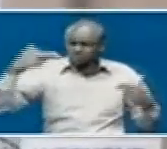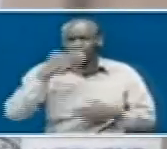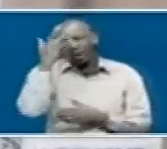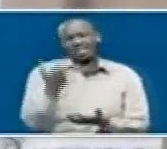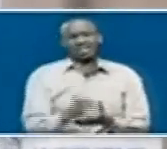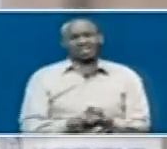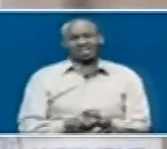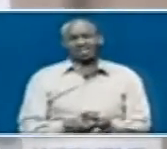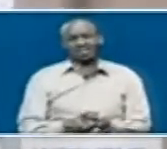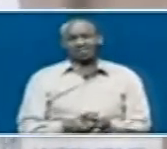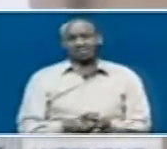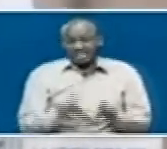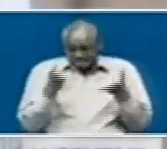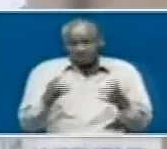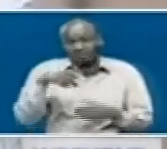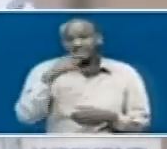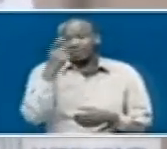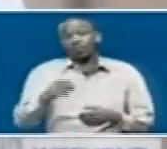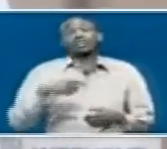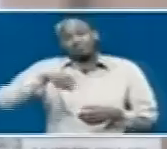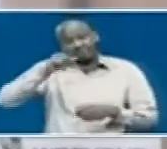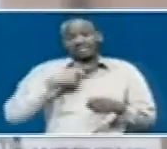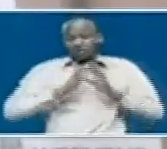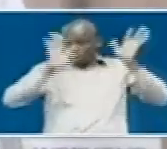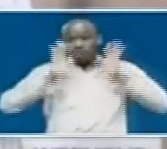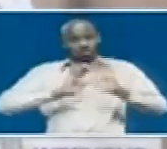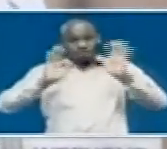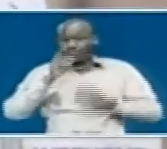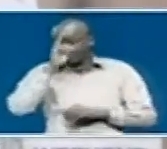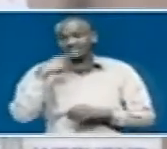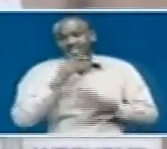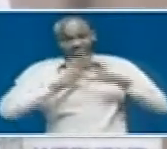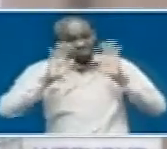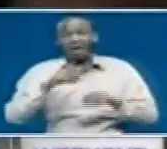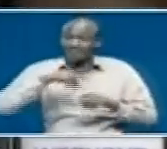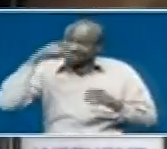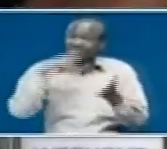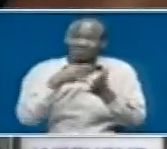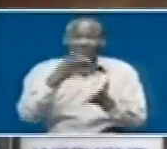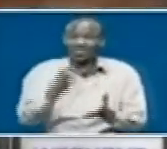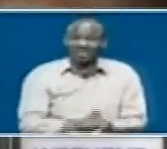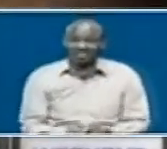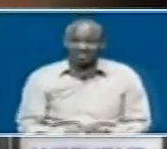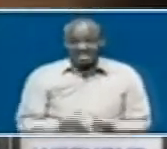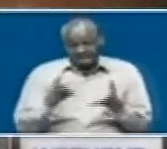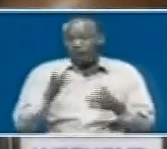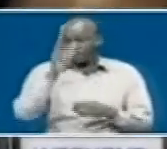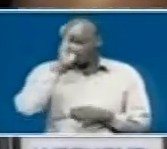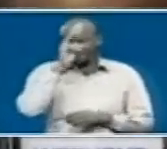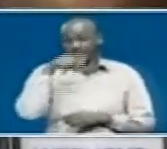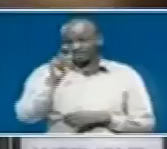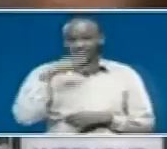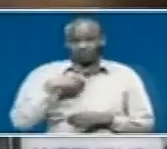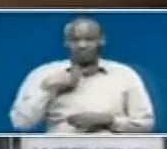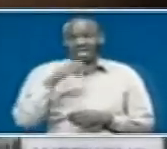bunduki. Sasa na wao wasema kuwa si wao na kisha waambia wao ndio wahusika. Several police officers from